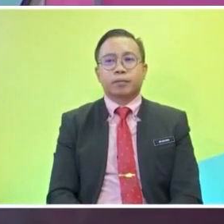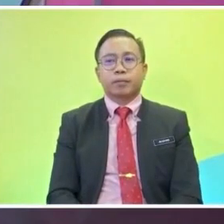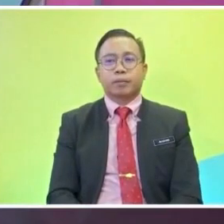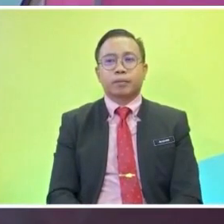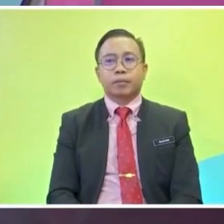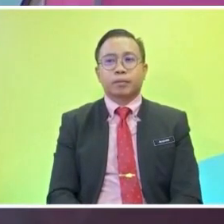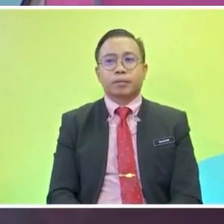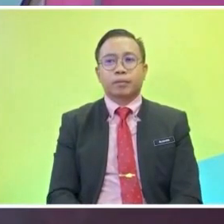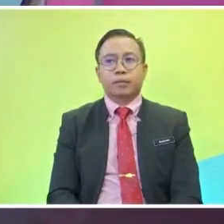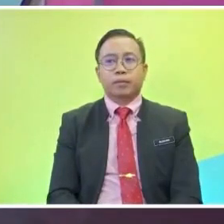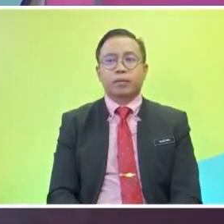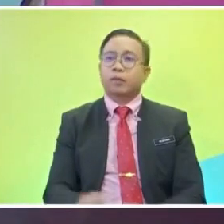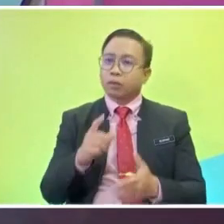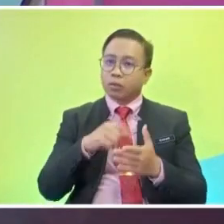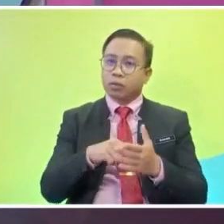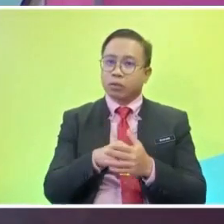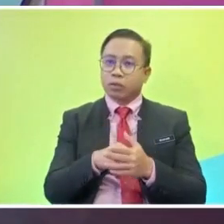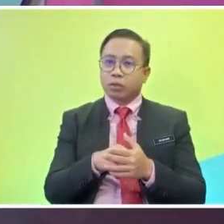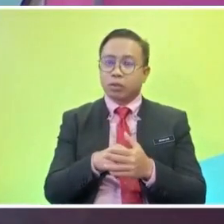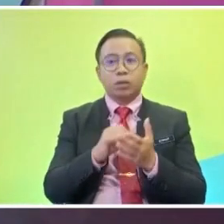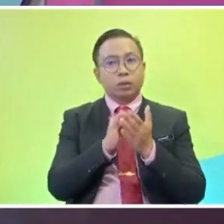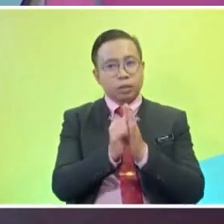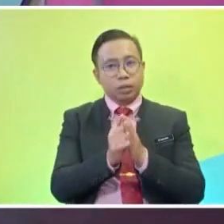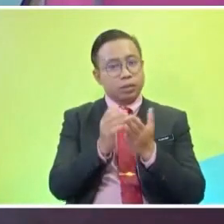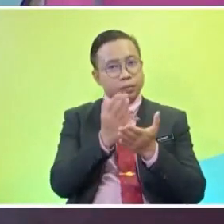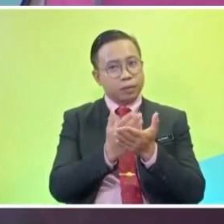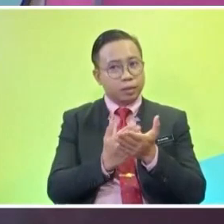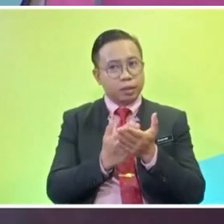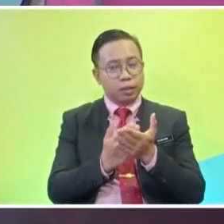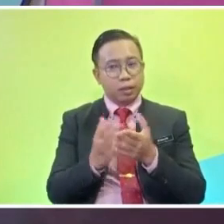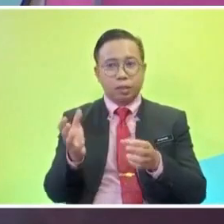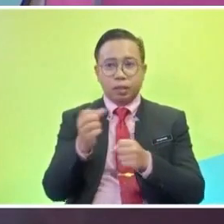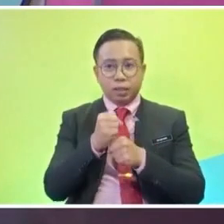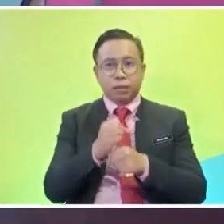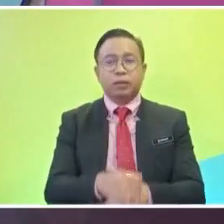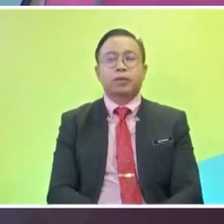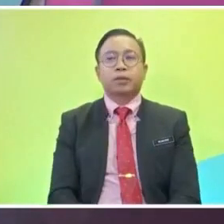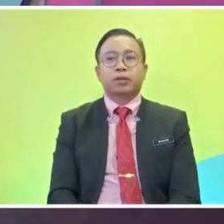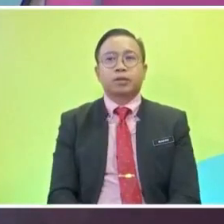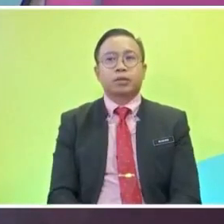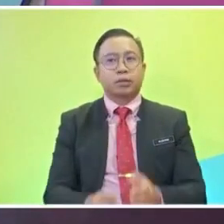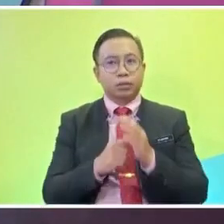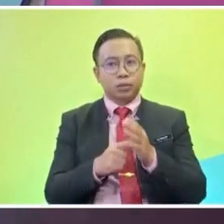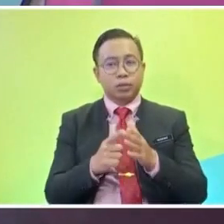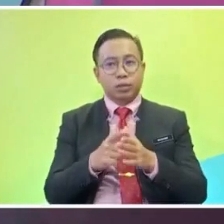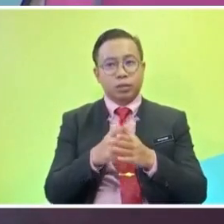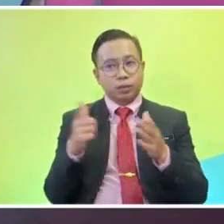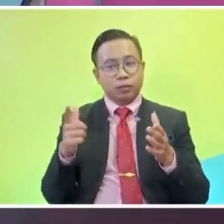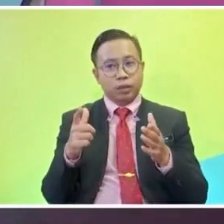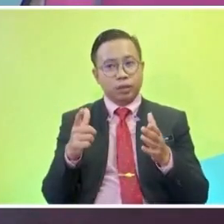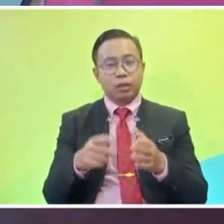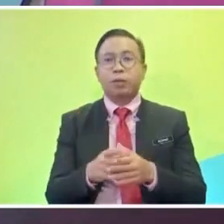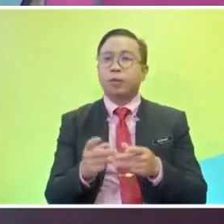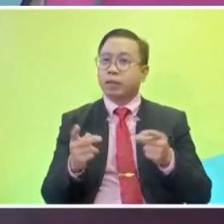okay, so, that's right. So what is... Okay, so for this part, what you have to do is you have to take a guess. Okay. So I'm going to show you the different pastas. There's so many